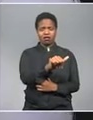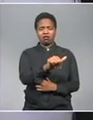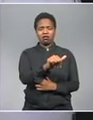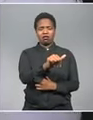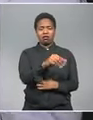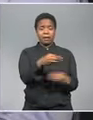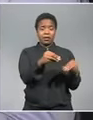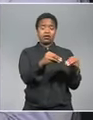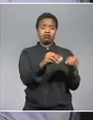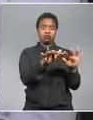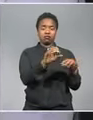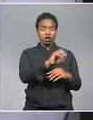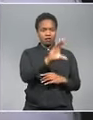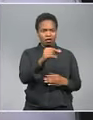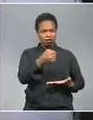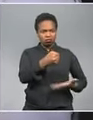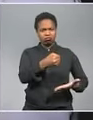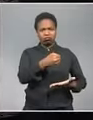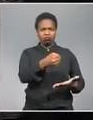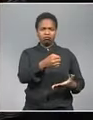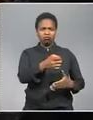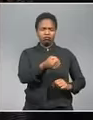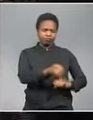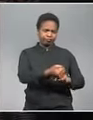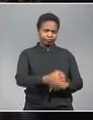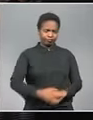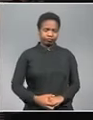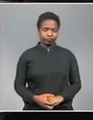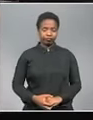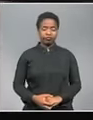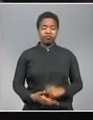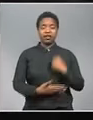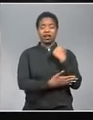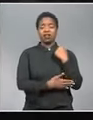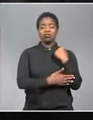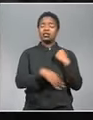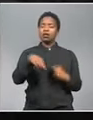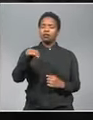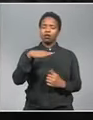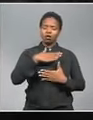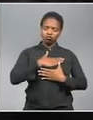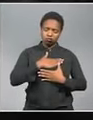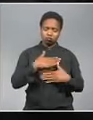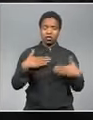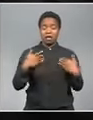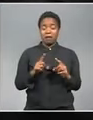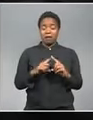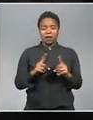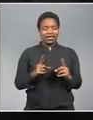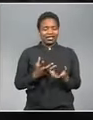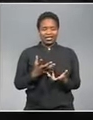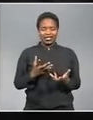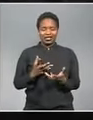made their own donation. The Zimbabwean government is grateful, but given the magnitude of